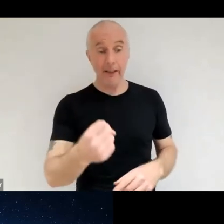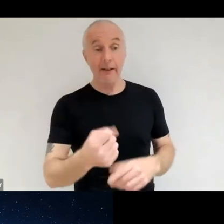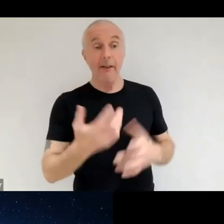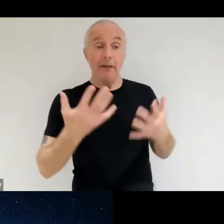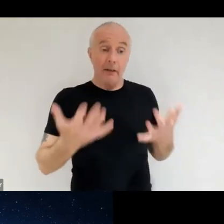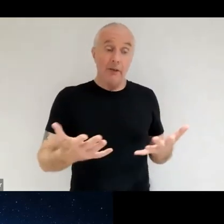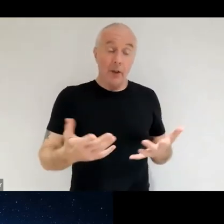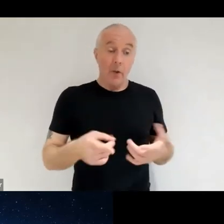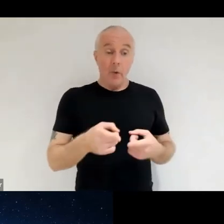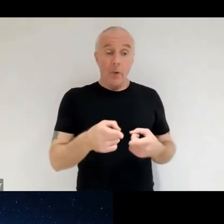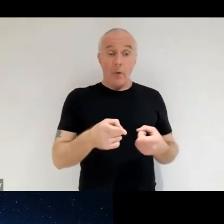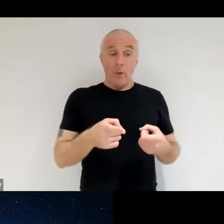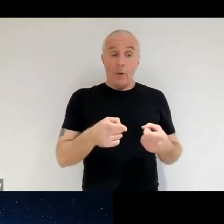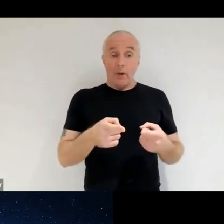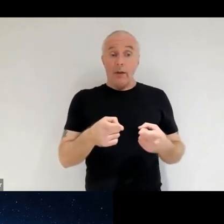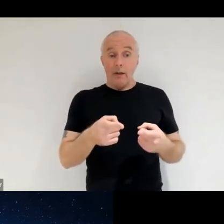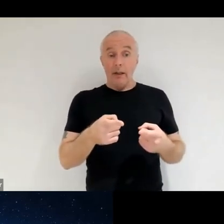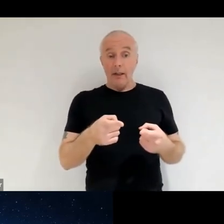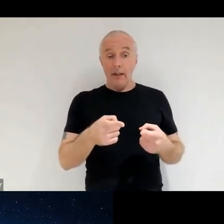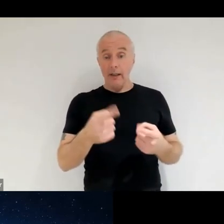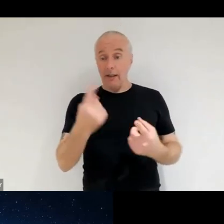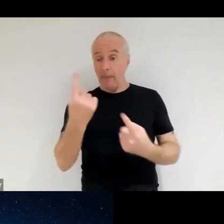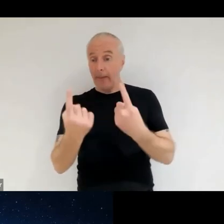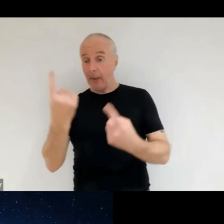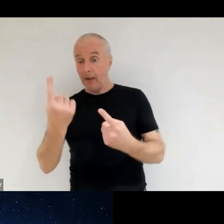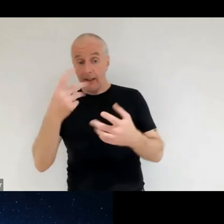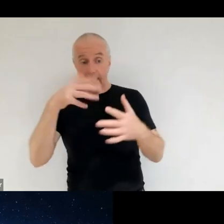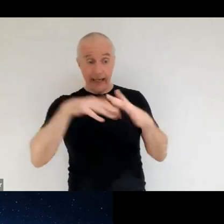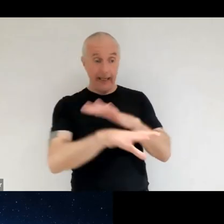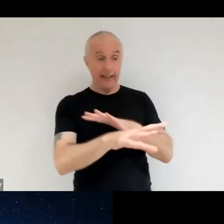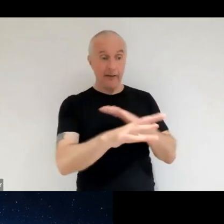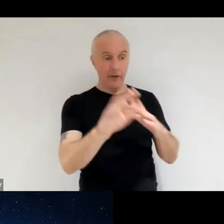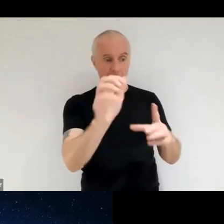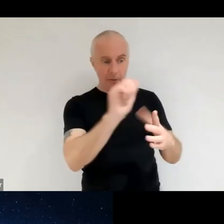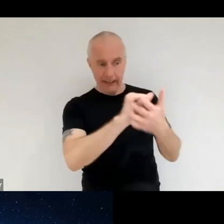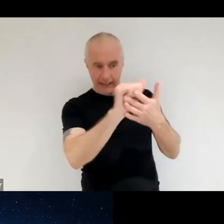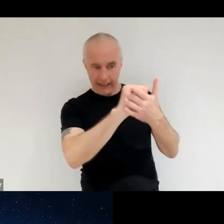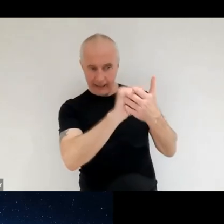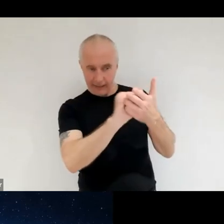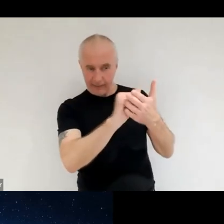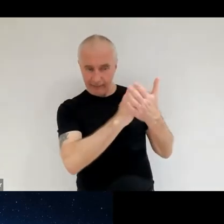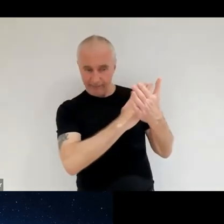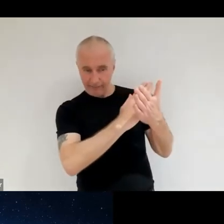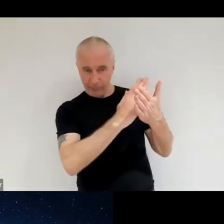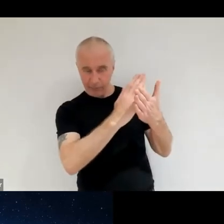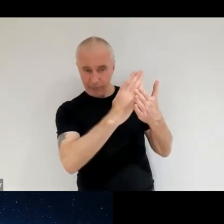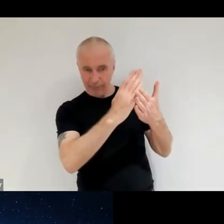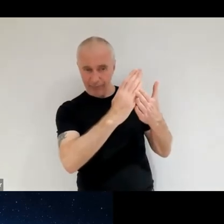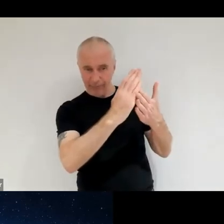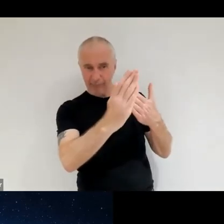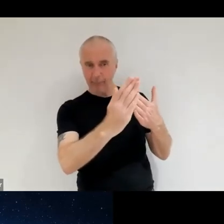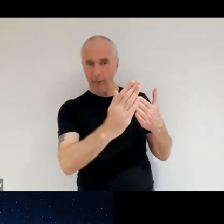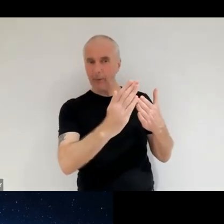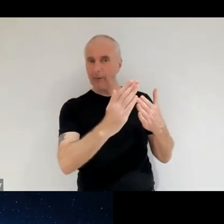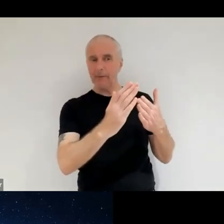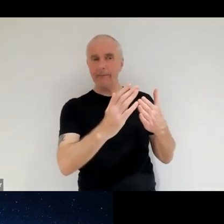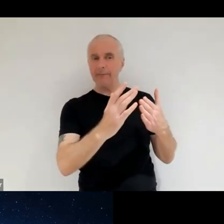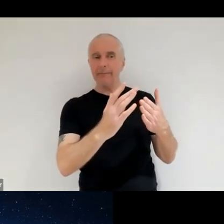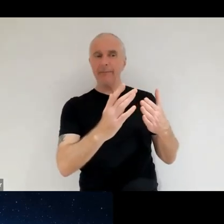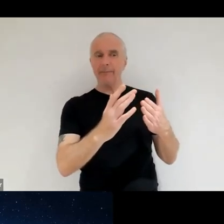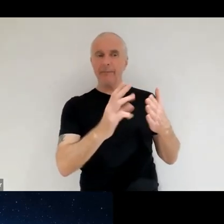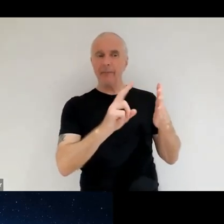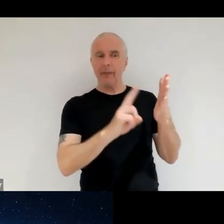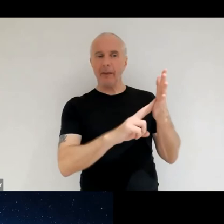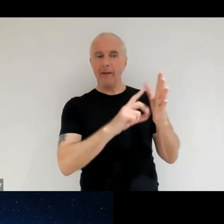Yeah, and so they do go and clean if necessary. But as I said, they try to maintain this extremely high vacuum, which obviously